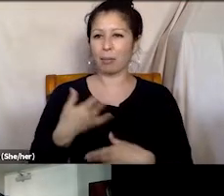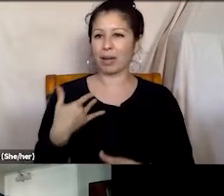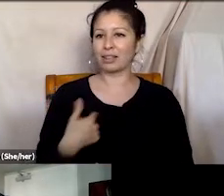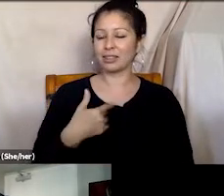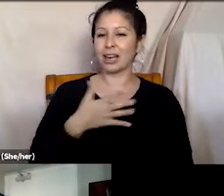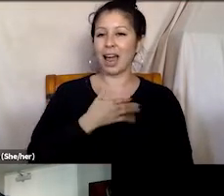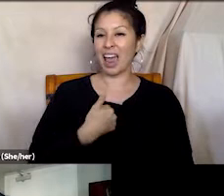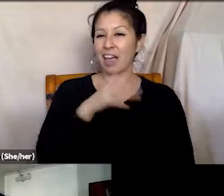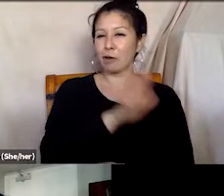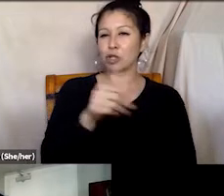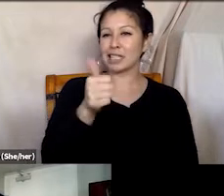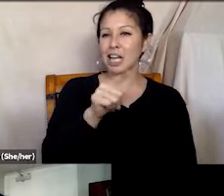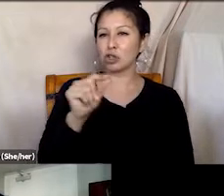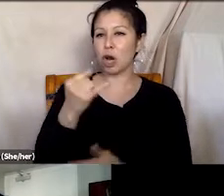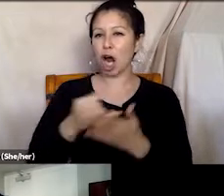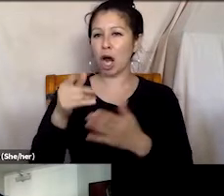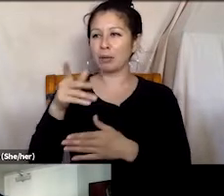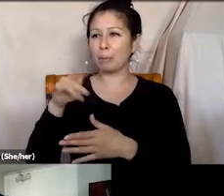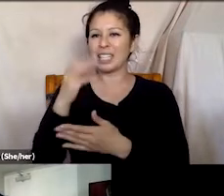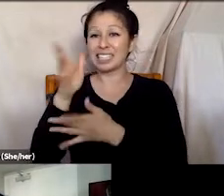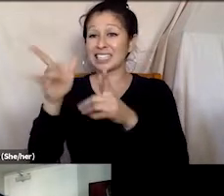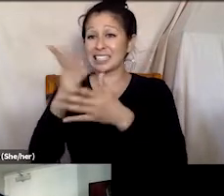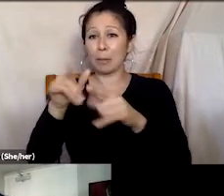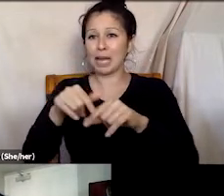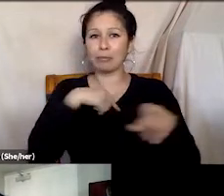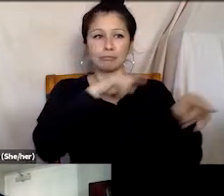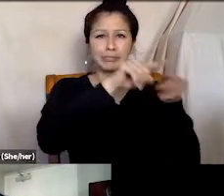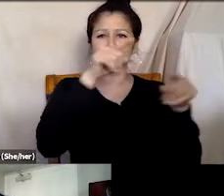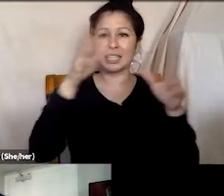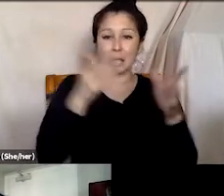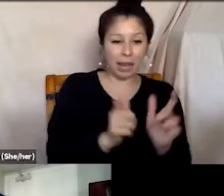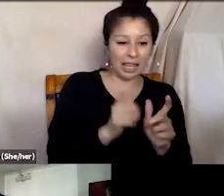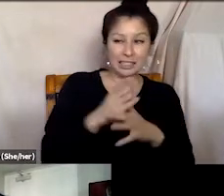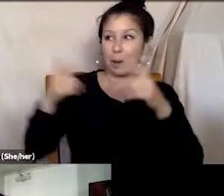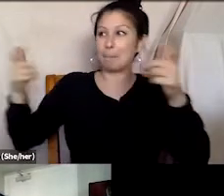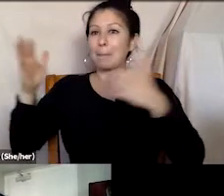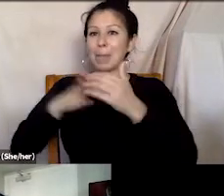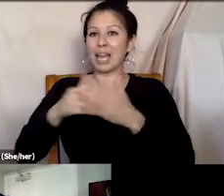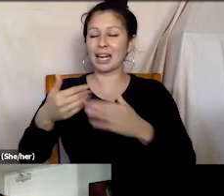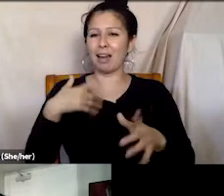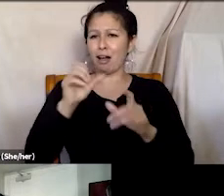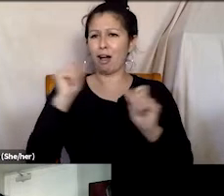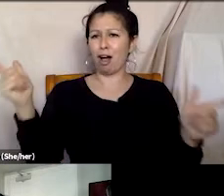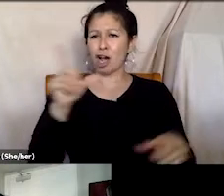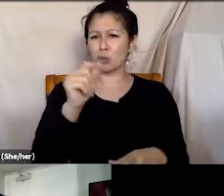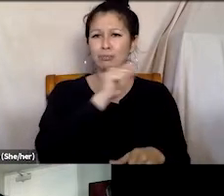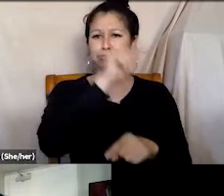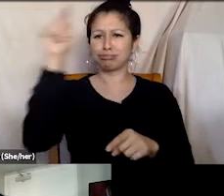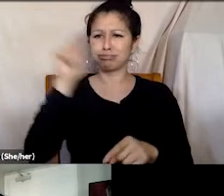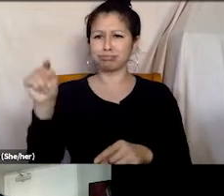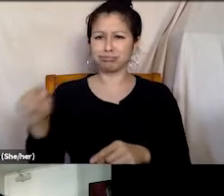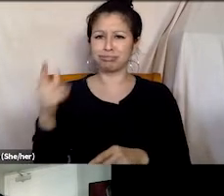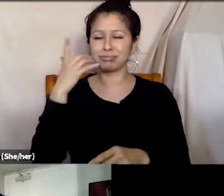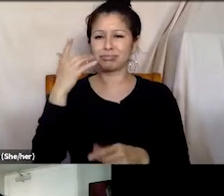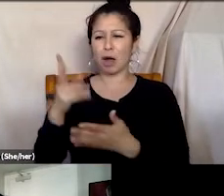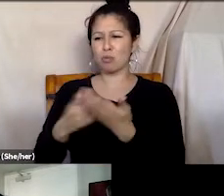10 and 20 art pieces going, all different sizes. Some are in little boxes and some are big paintings. And because if I get